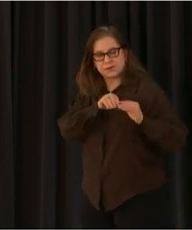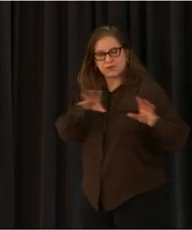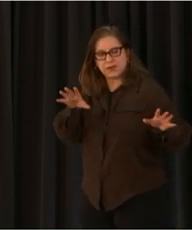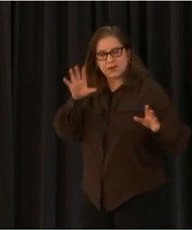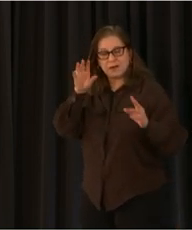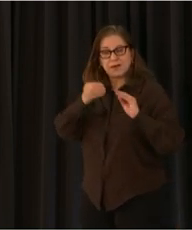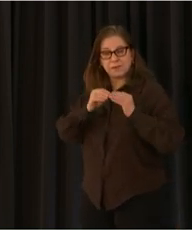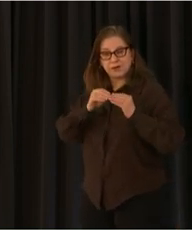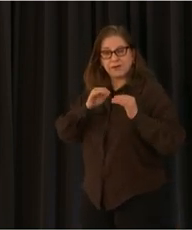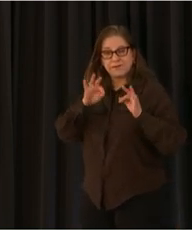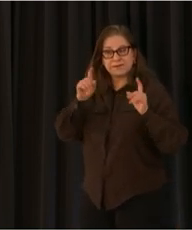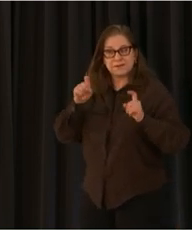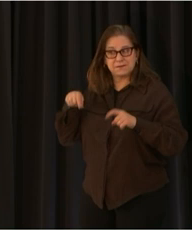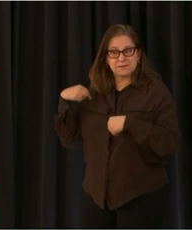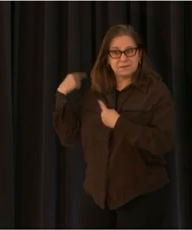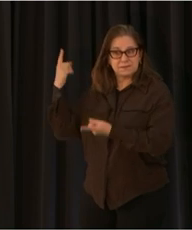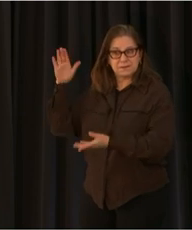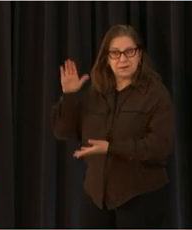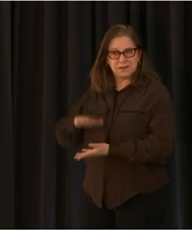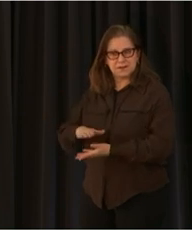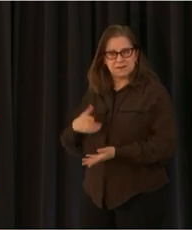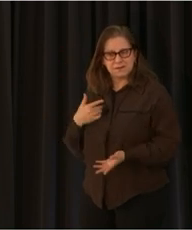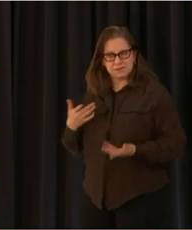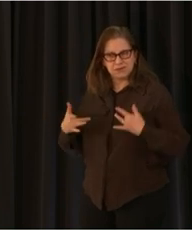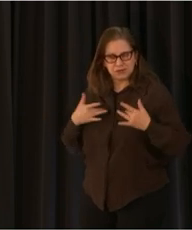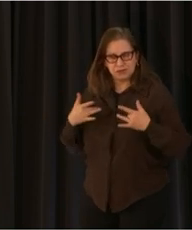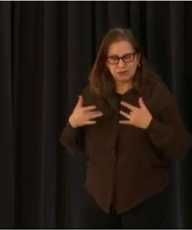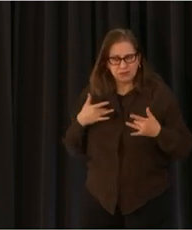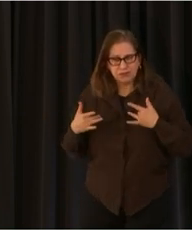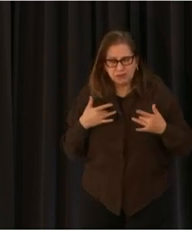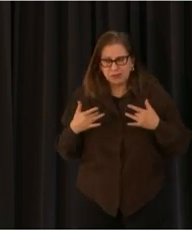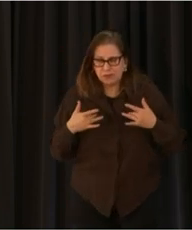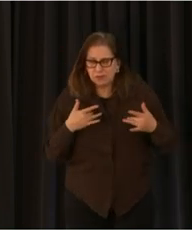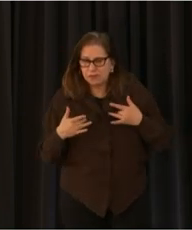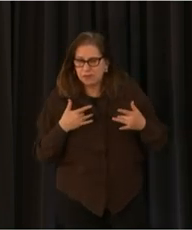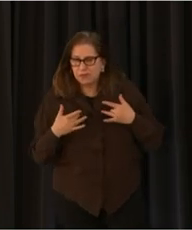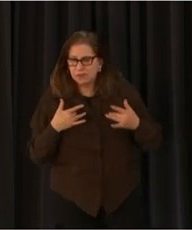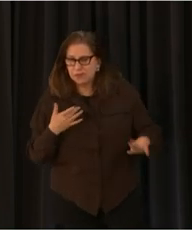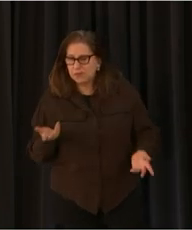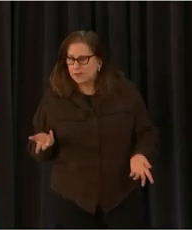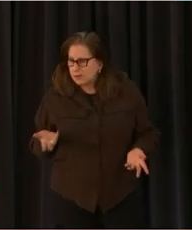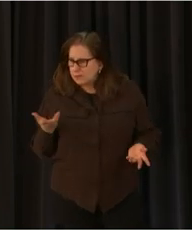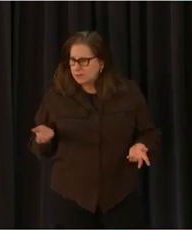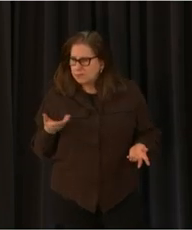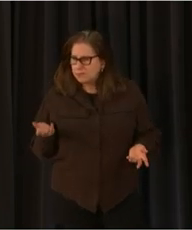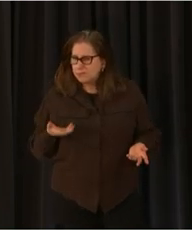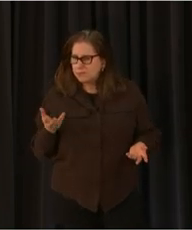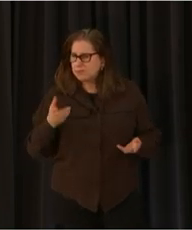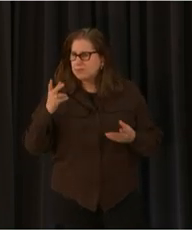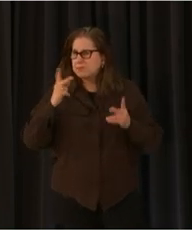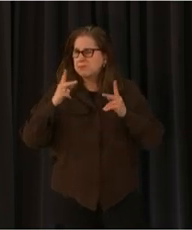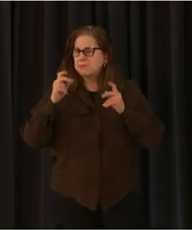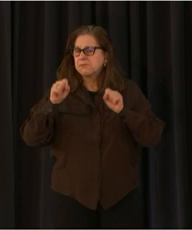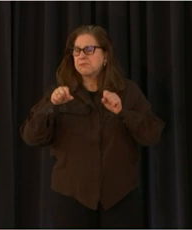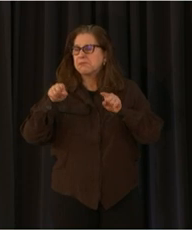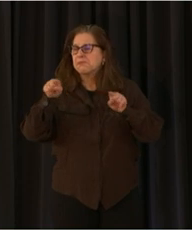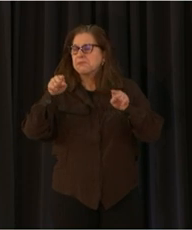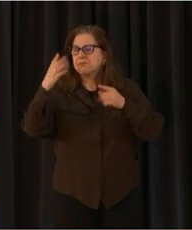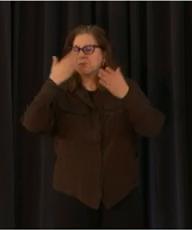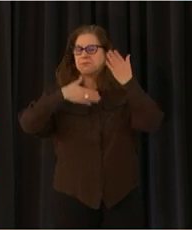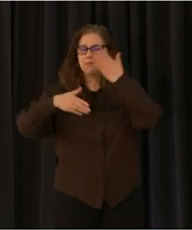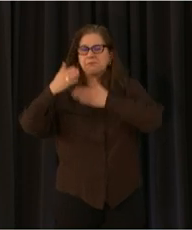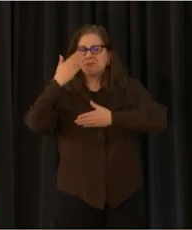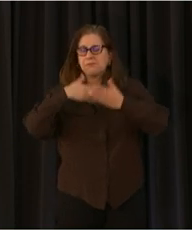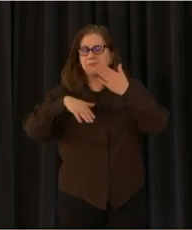number of tests declined in our community is of course a concern. And if we're not picking up those asymptomatic cases, it can have a